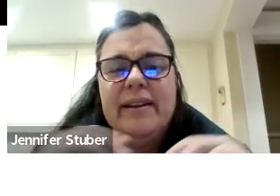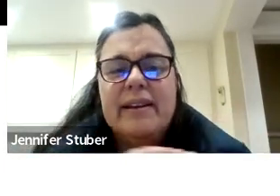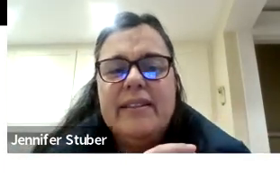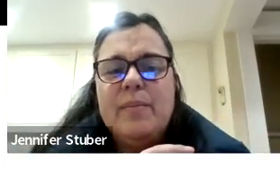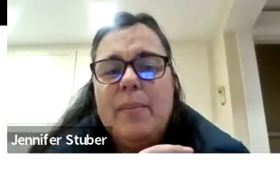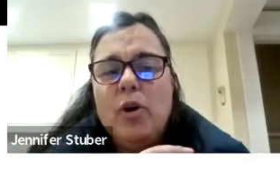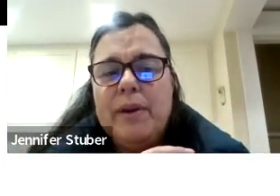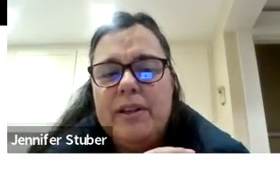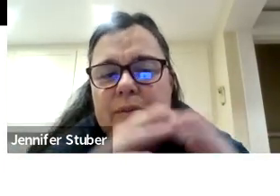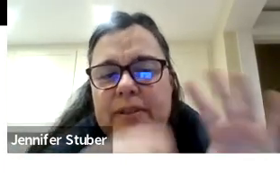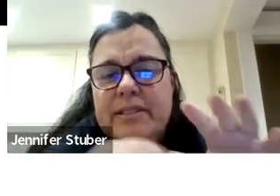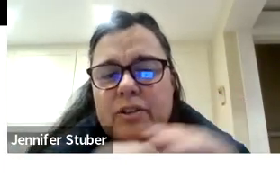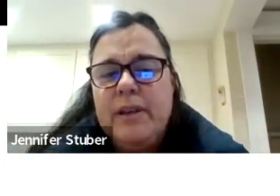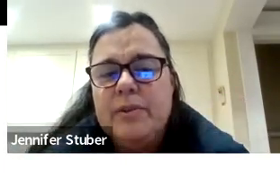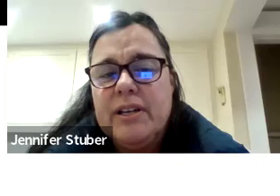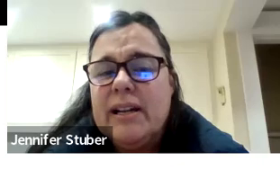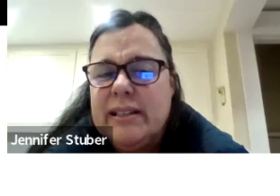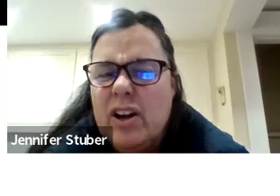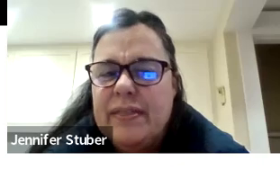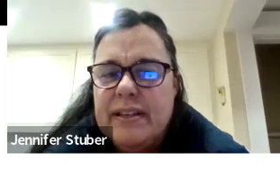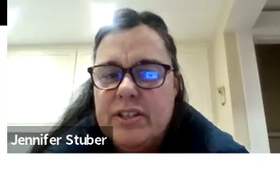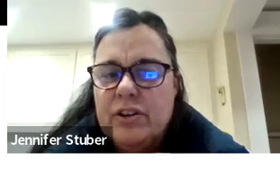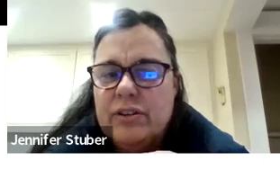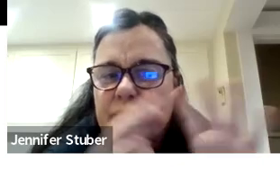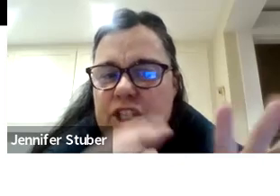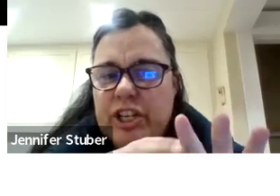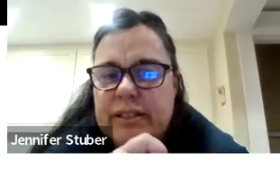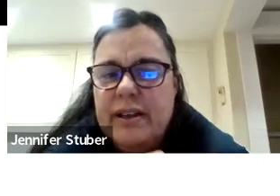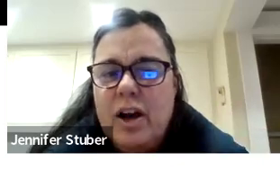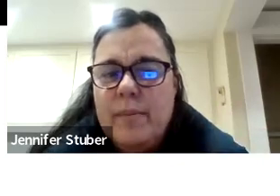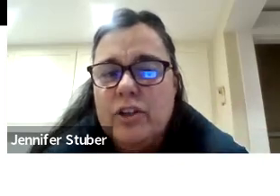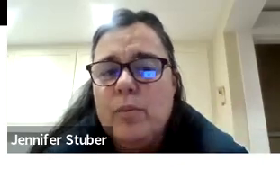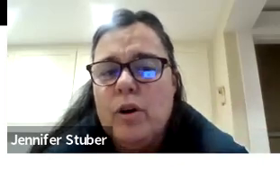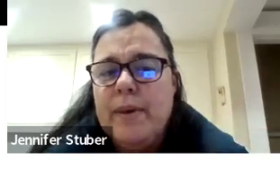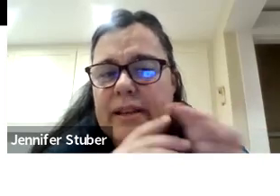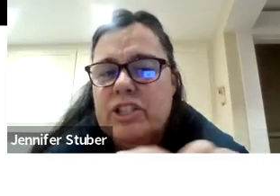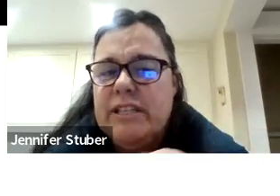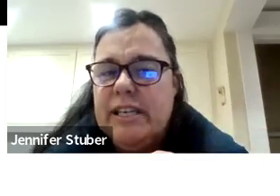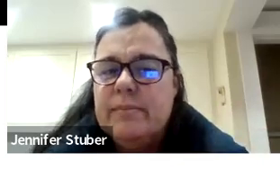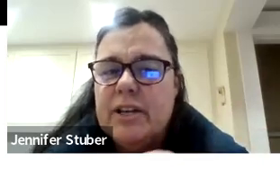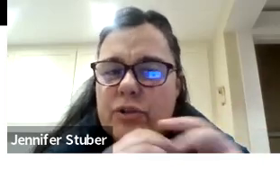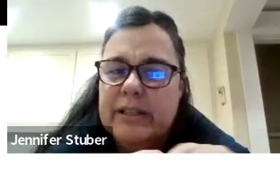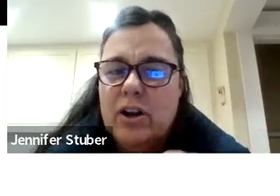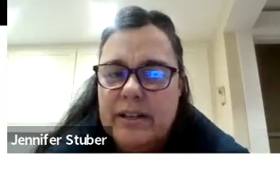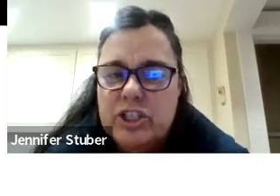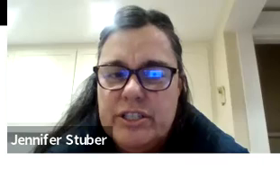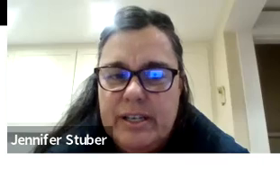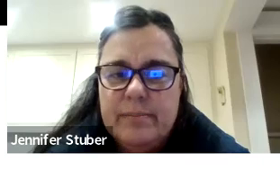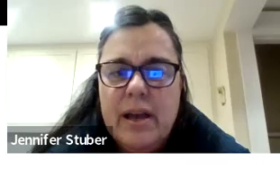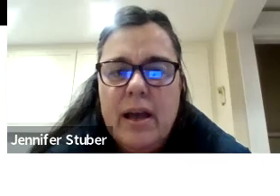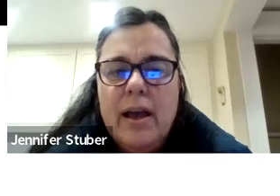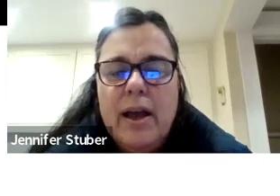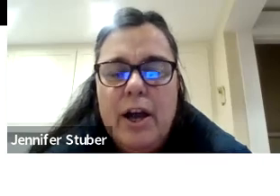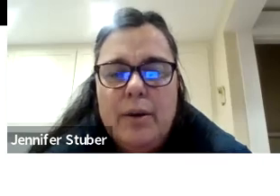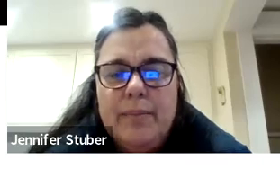had the map open, you'd be able to kind of click on things in your region and learn more about each team as you click on each